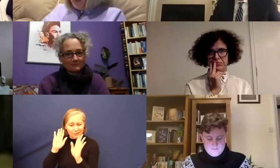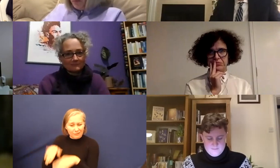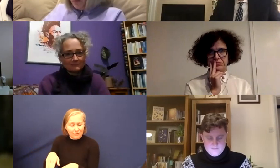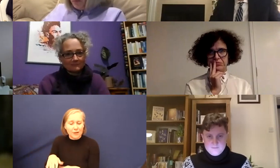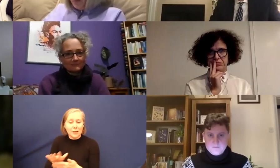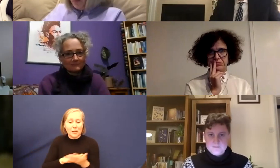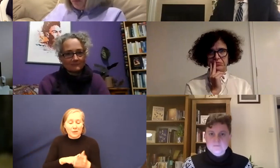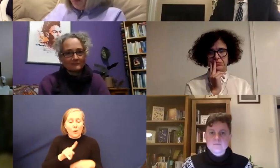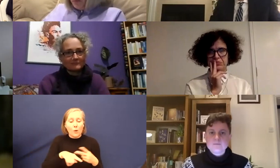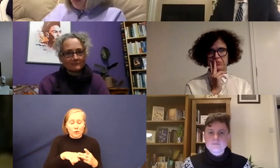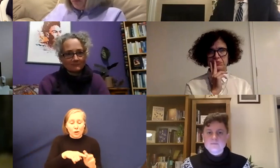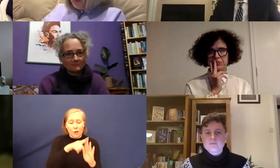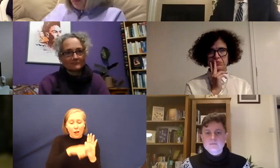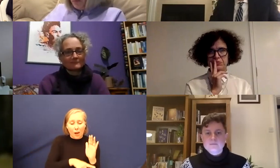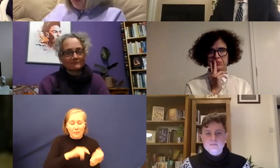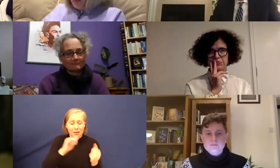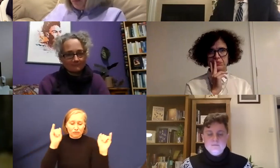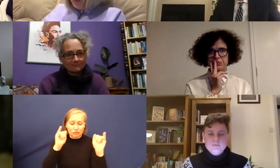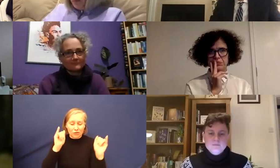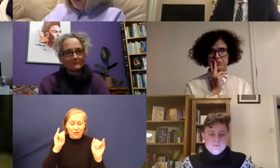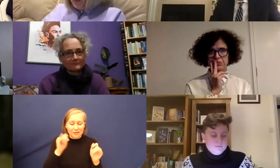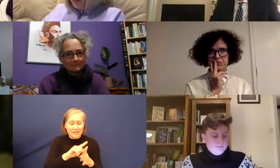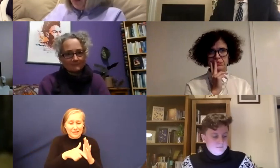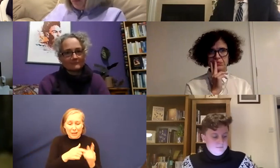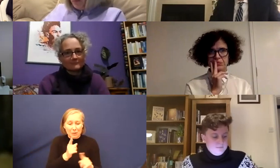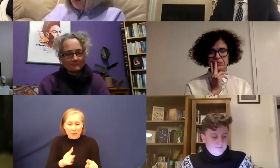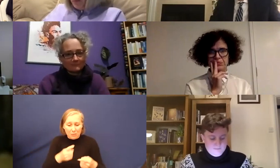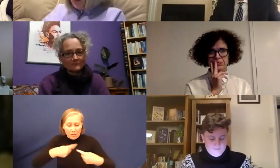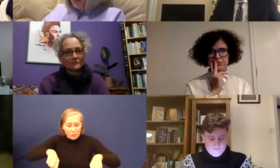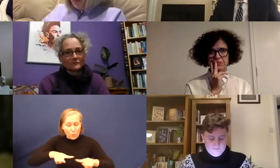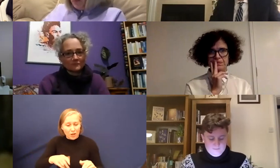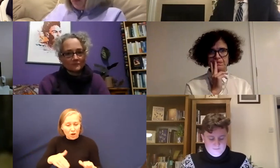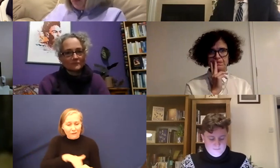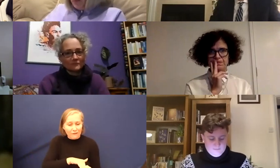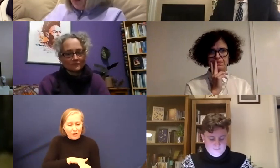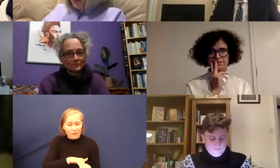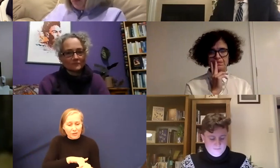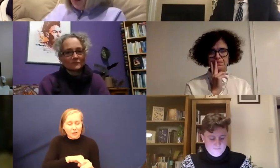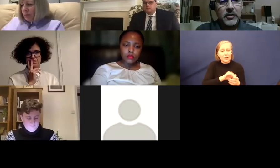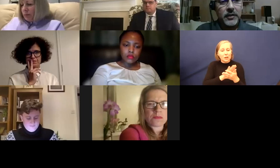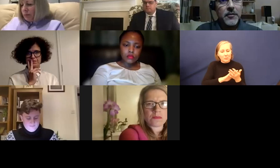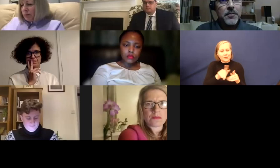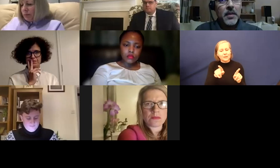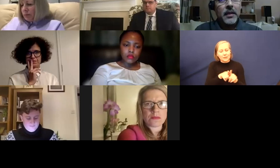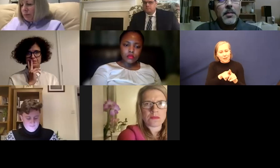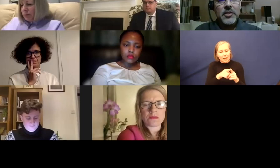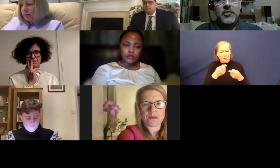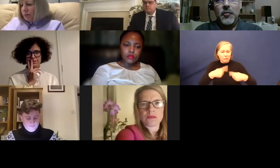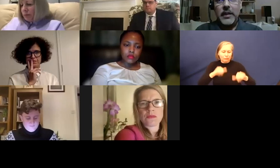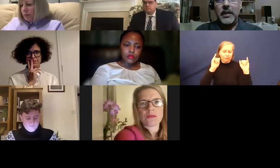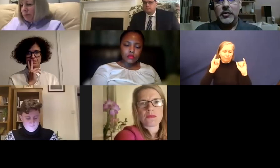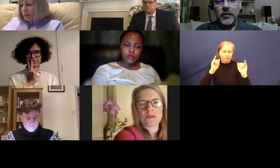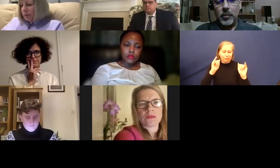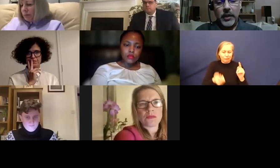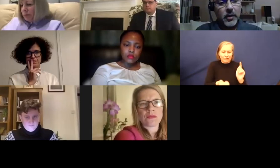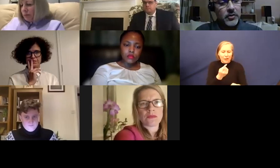the climate crisis, if disabled people are not involved, we're going to have a kind of disastrous outcomes at the end of it. And the message for